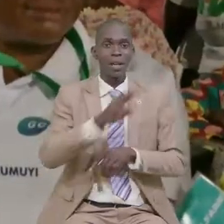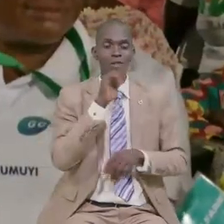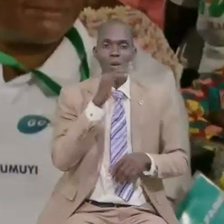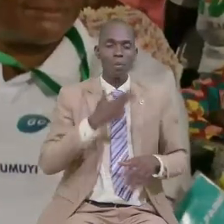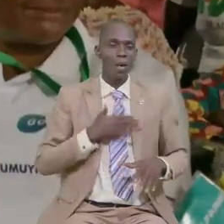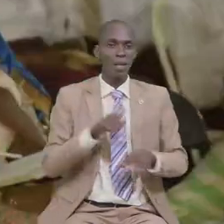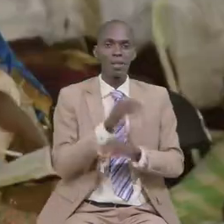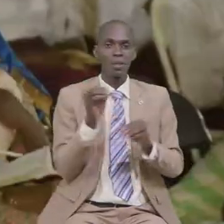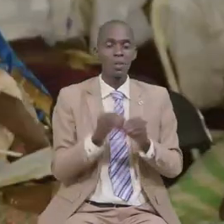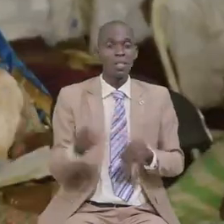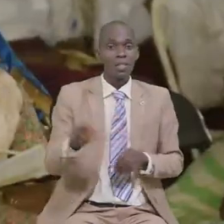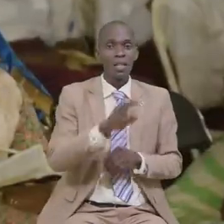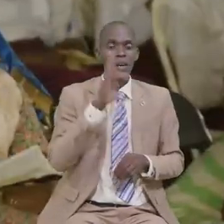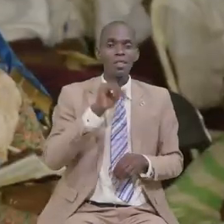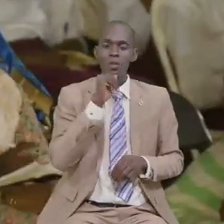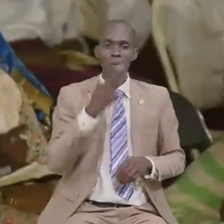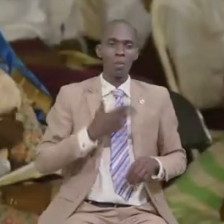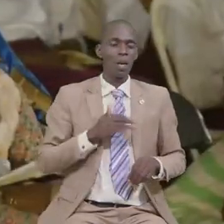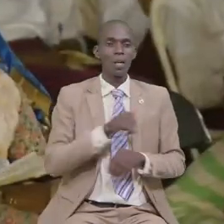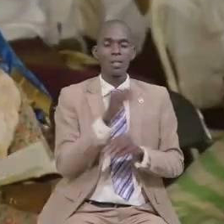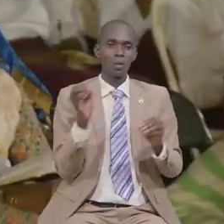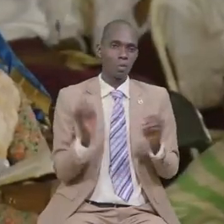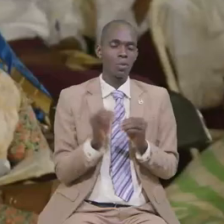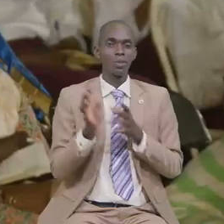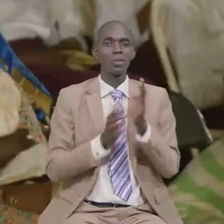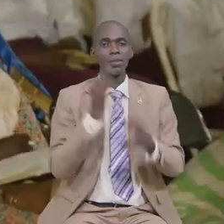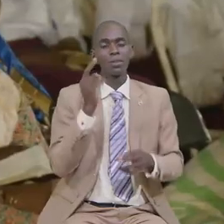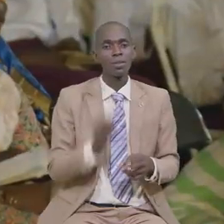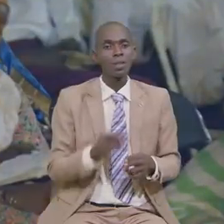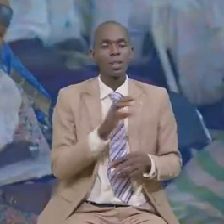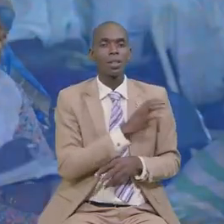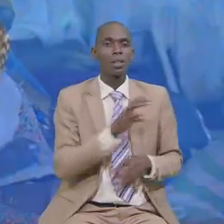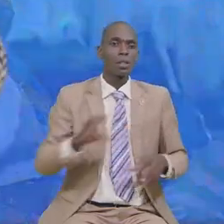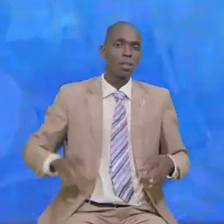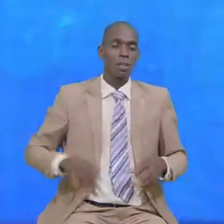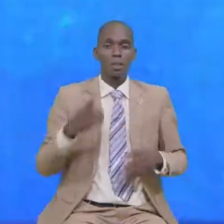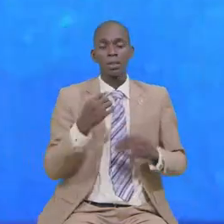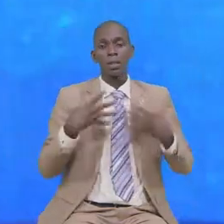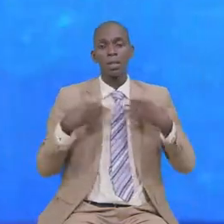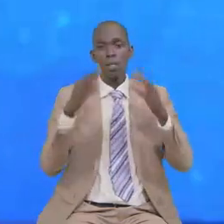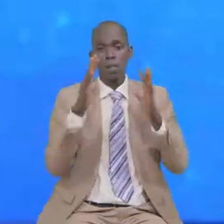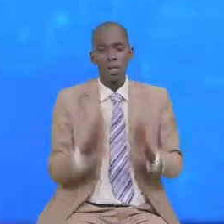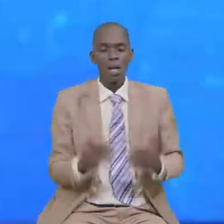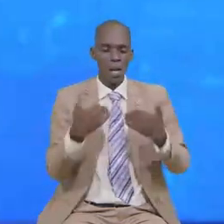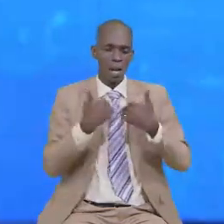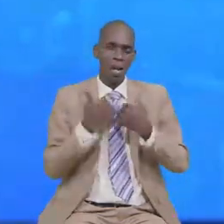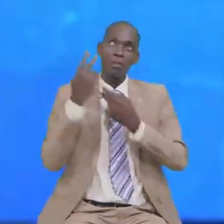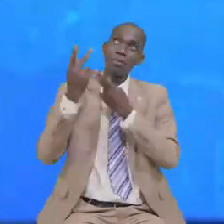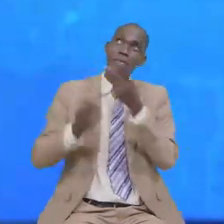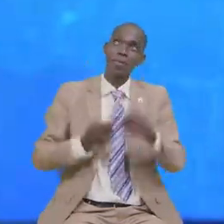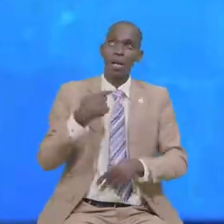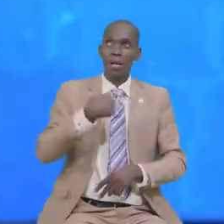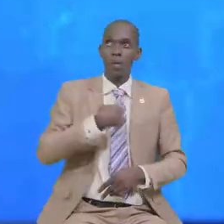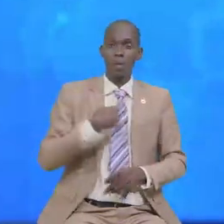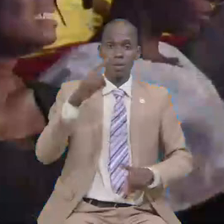they are not mine anymore. Christ, the healer, has visited me. I